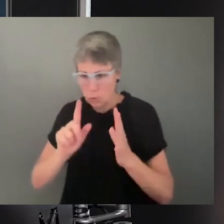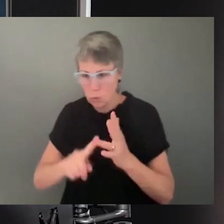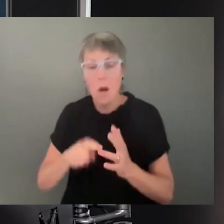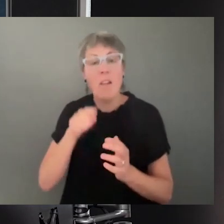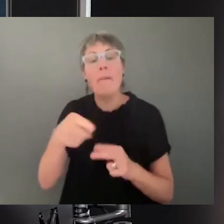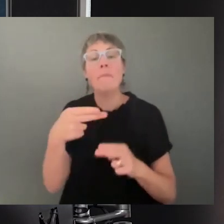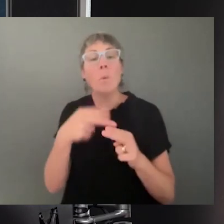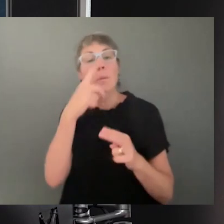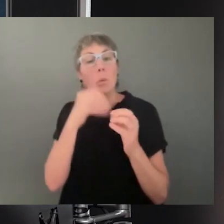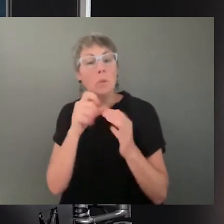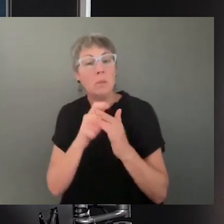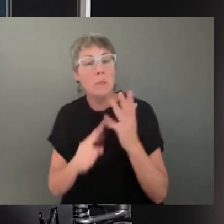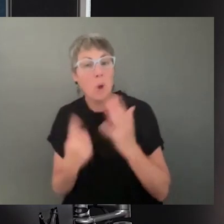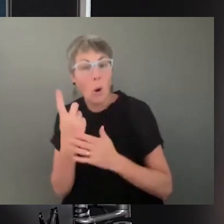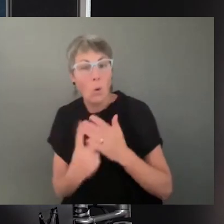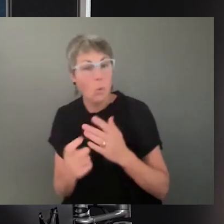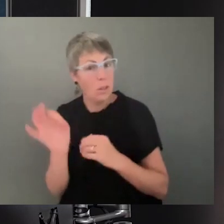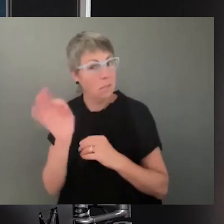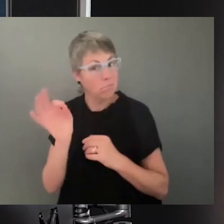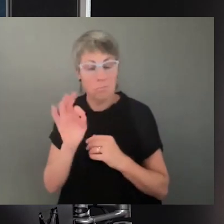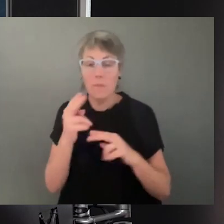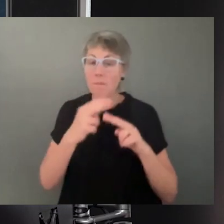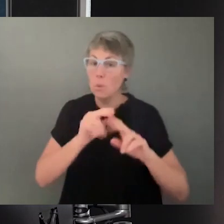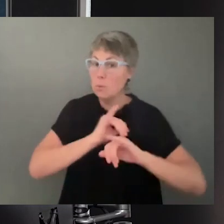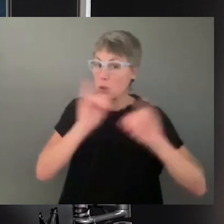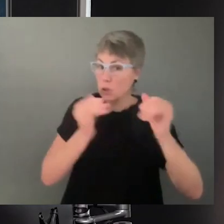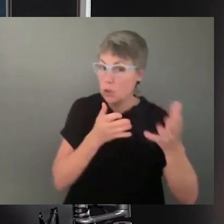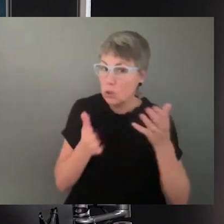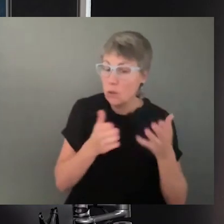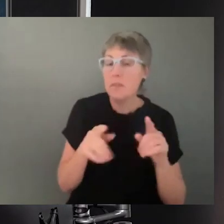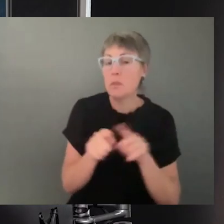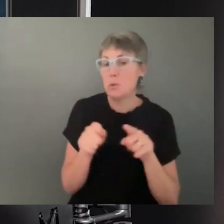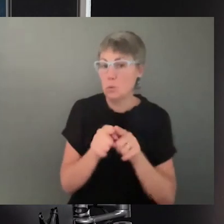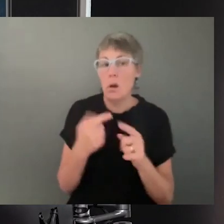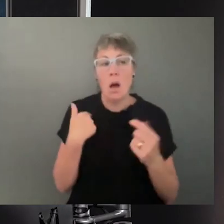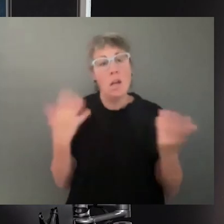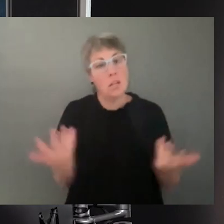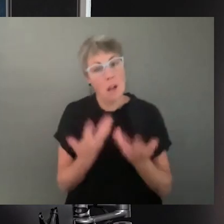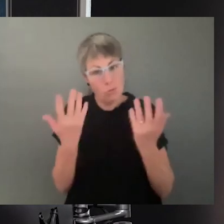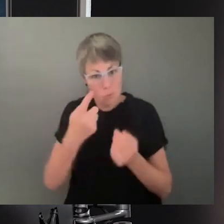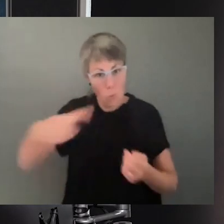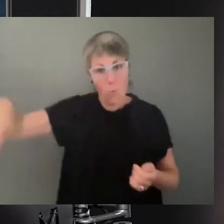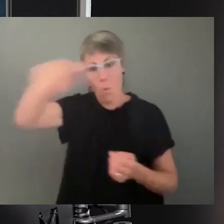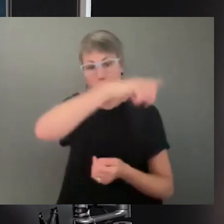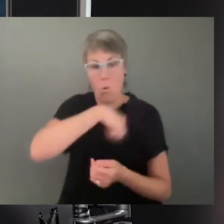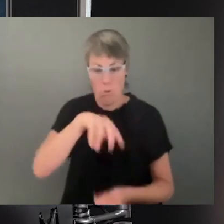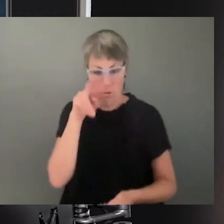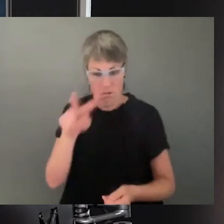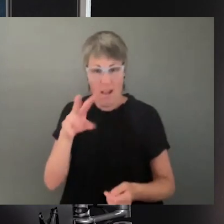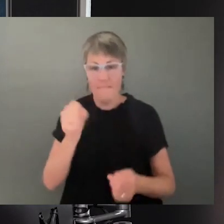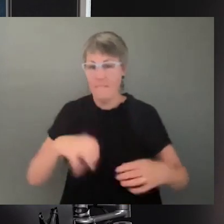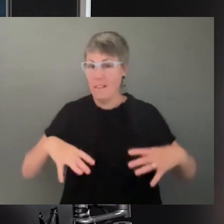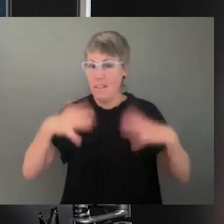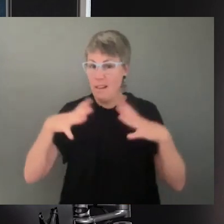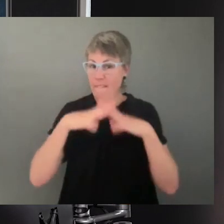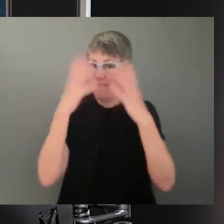who know about local risks and actions you can take, and service providers and the work that they're doing to advance service and business continuity